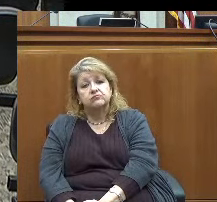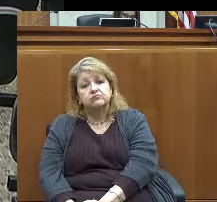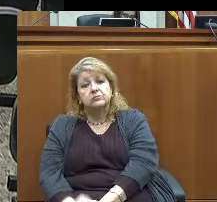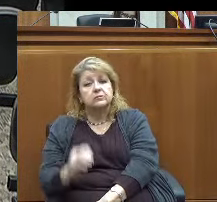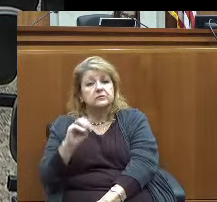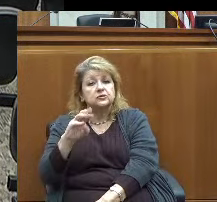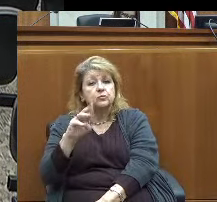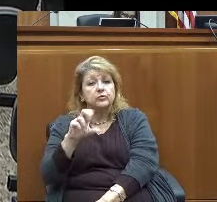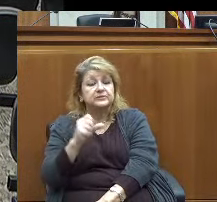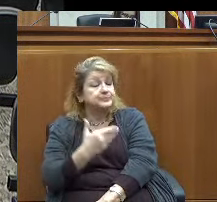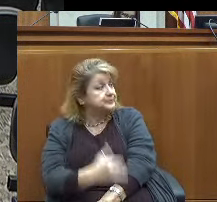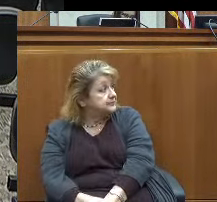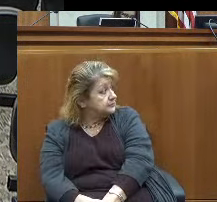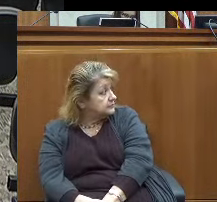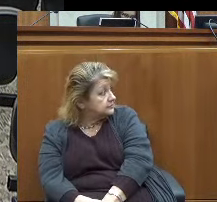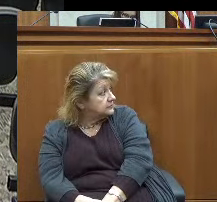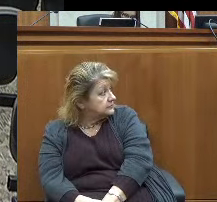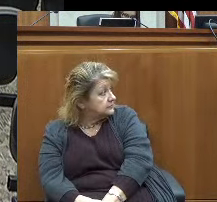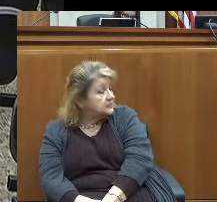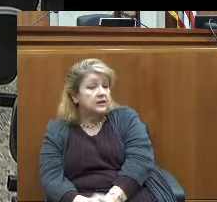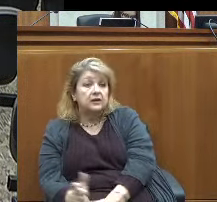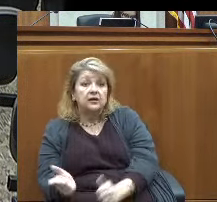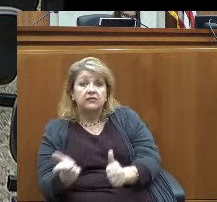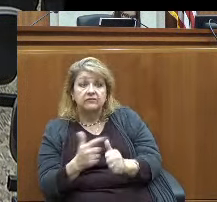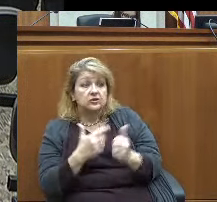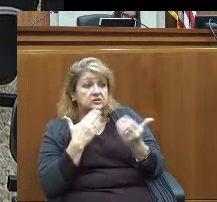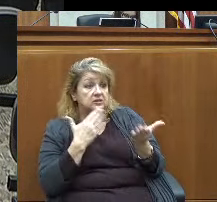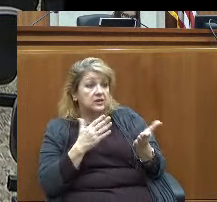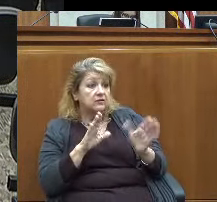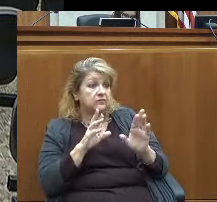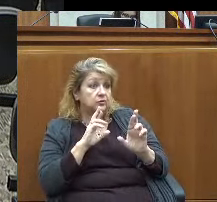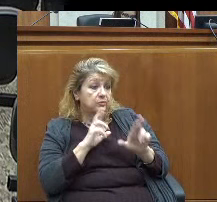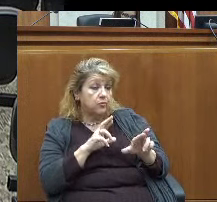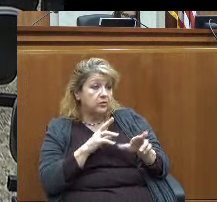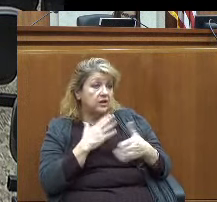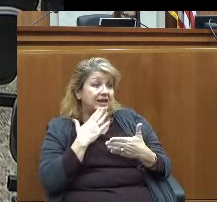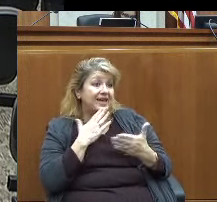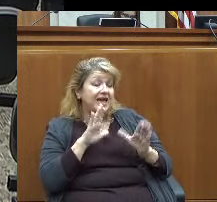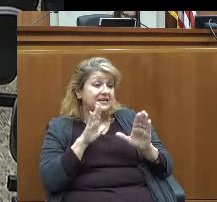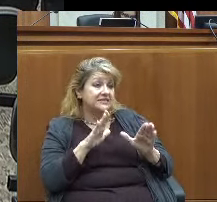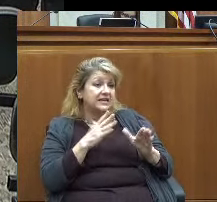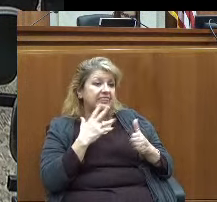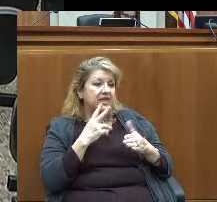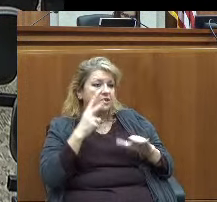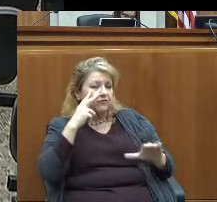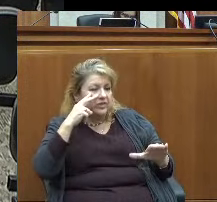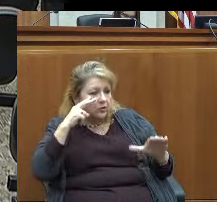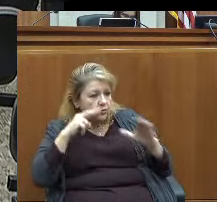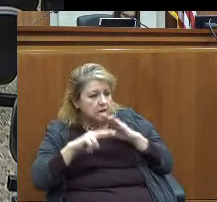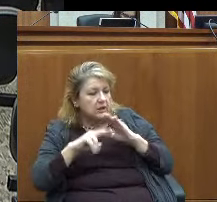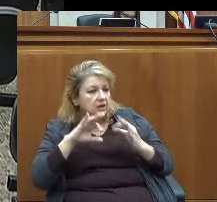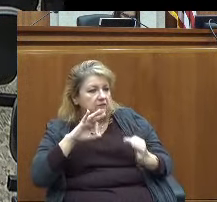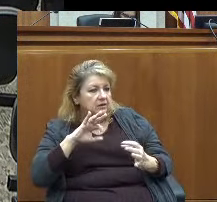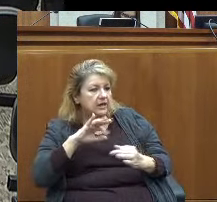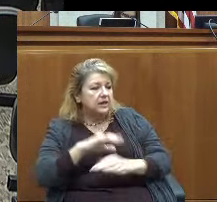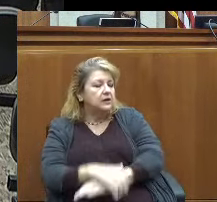Okay, Mr. Moore. So first of all, thank you for that report, excellent report, appreciate the insightful feedback.